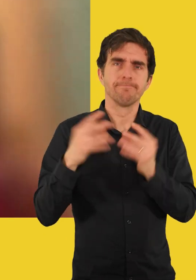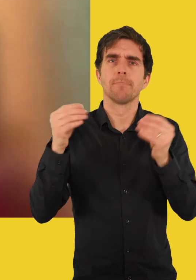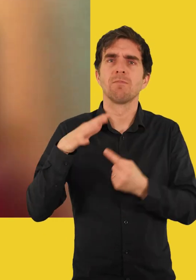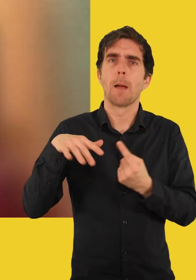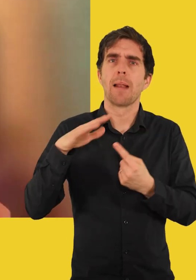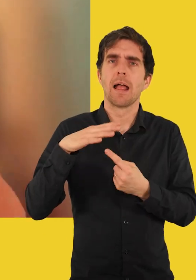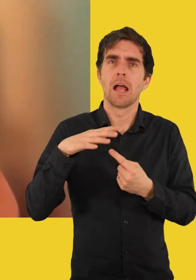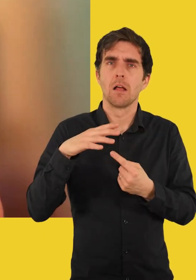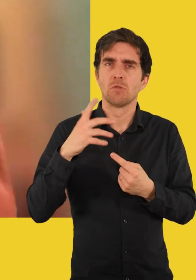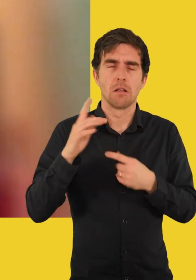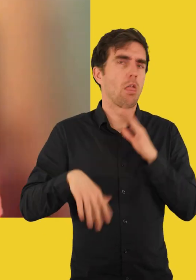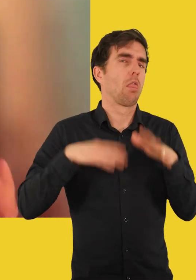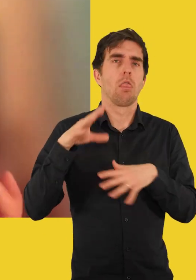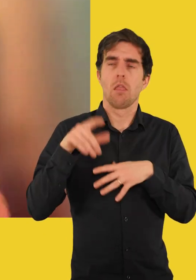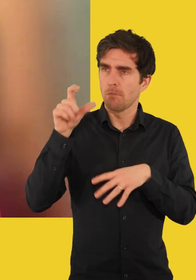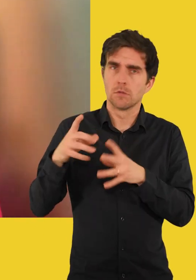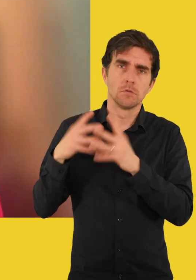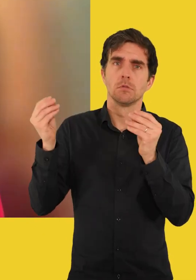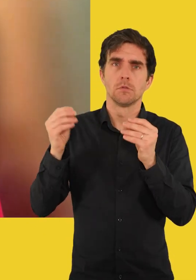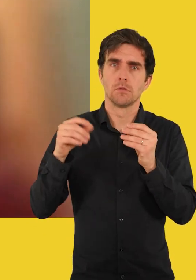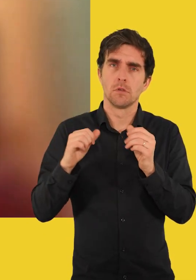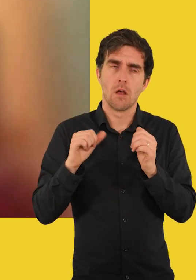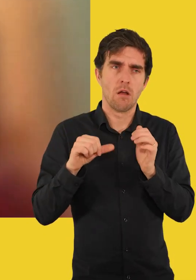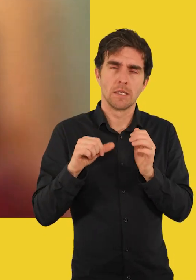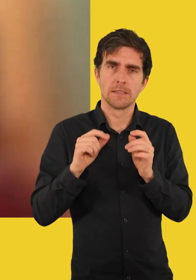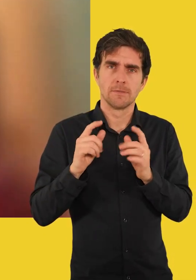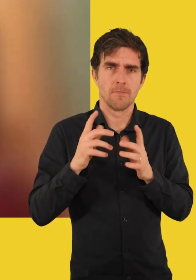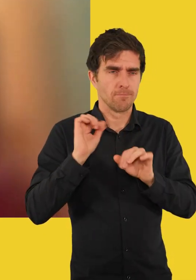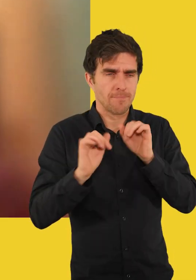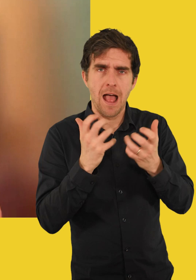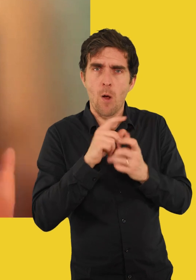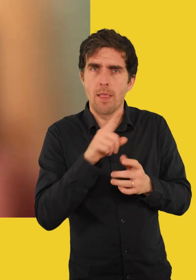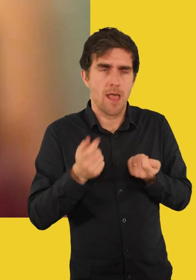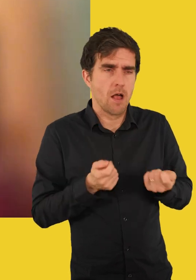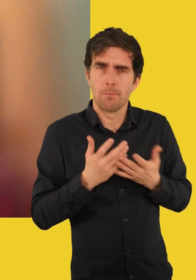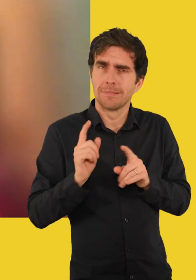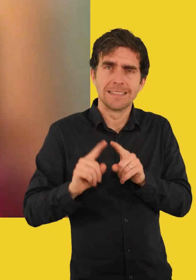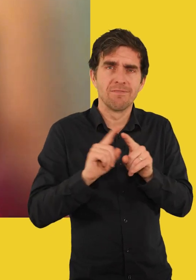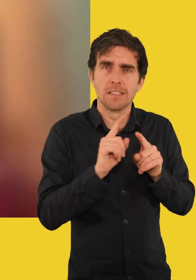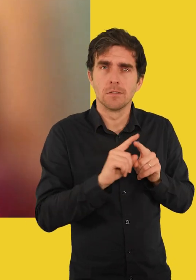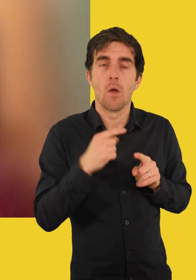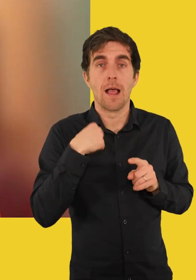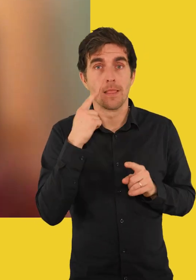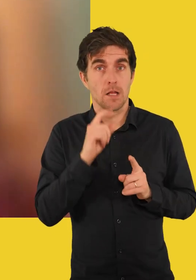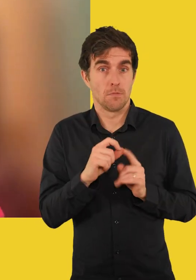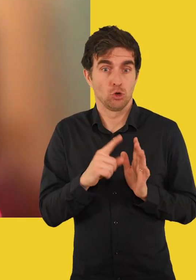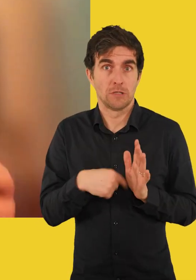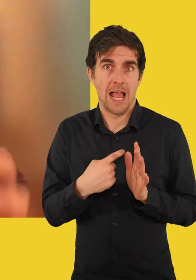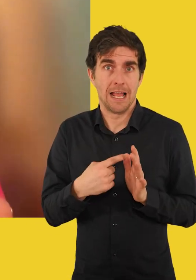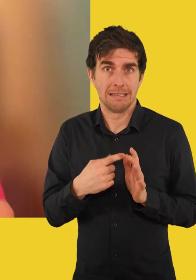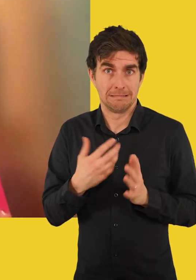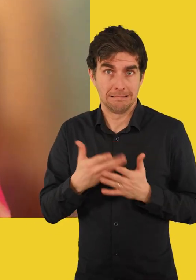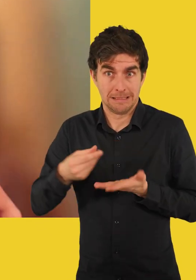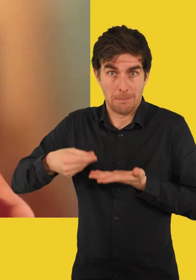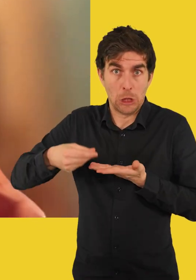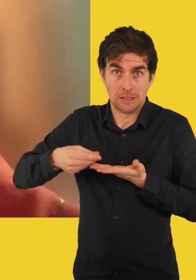family members or were really going through loss in different ways. So in projects like that, although the budgets